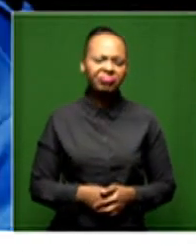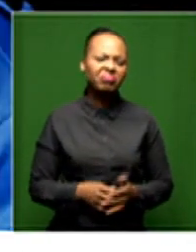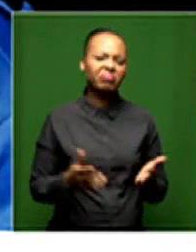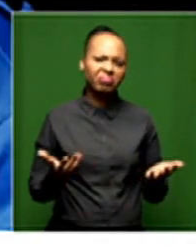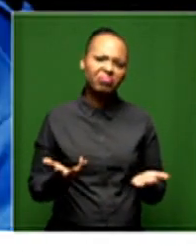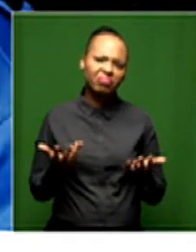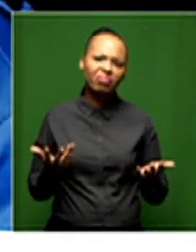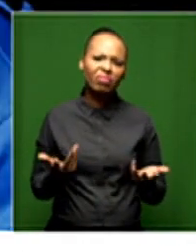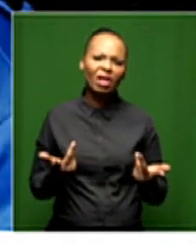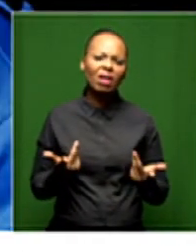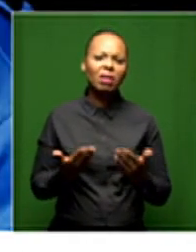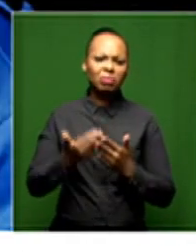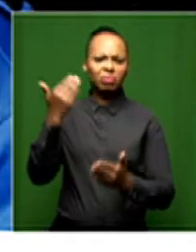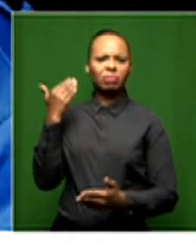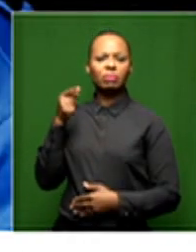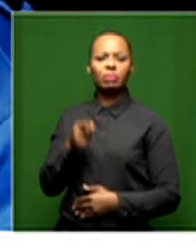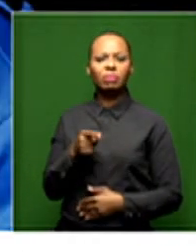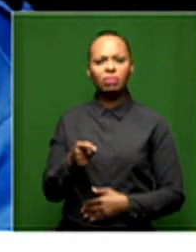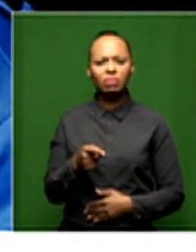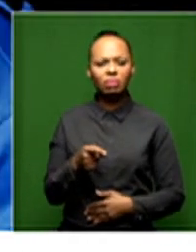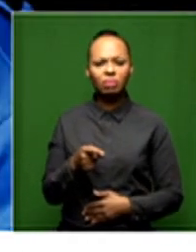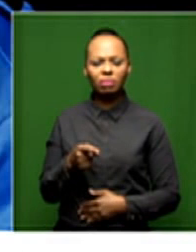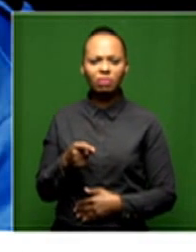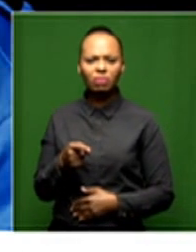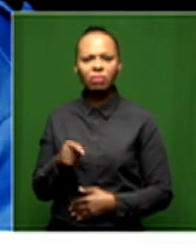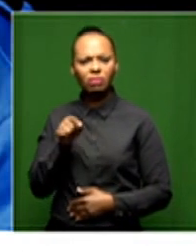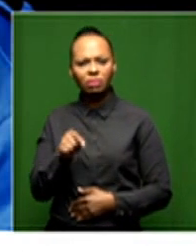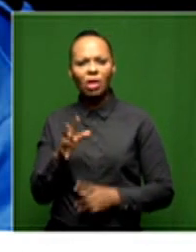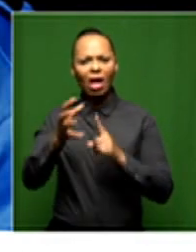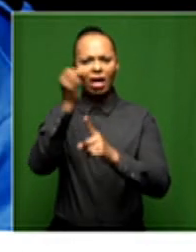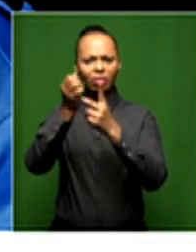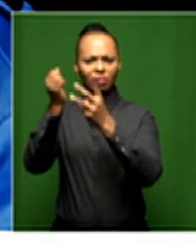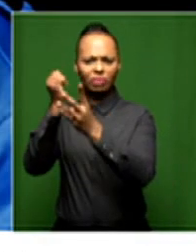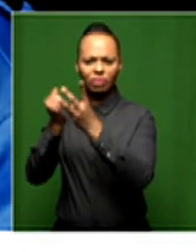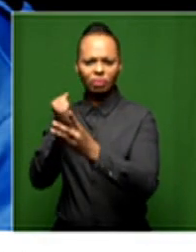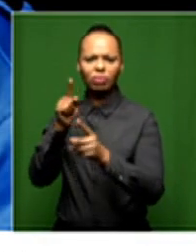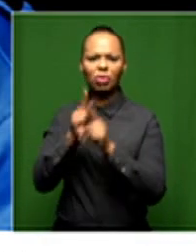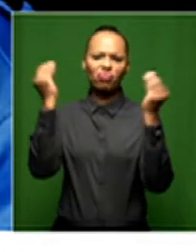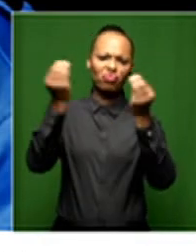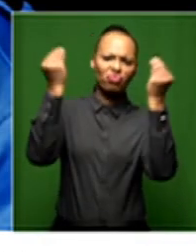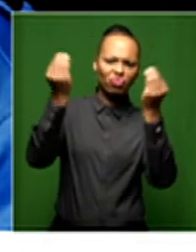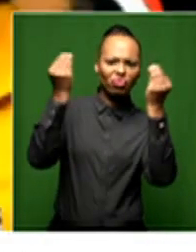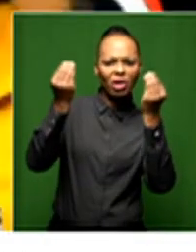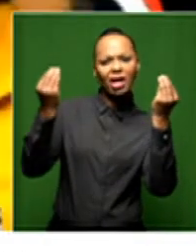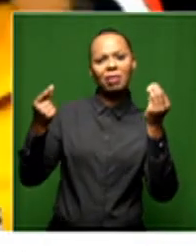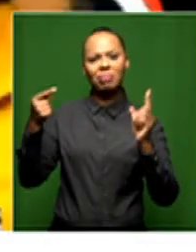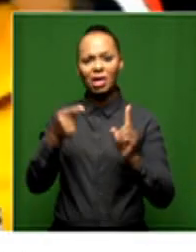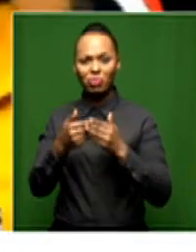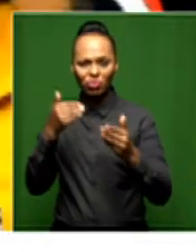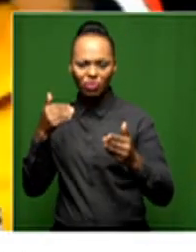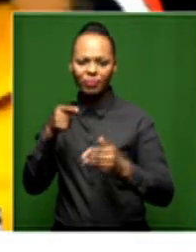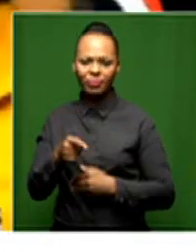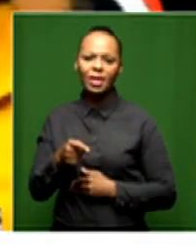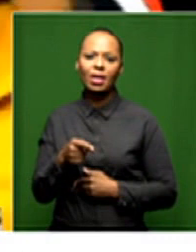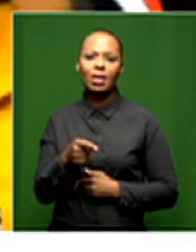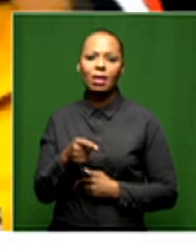beyond the glitz and the glam and the achievements that touched many people in South